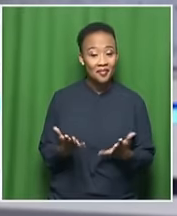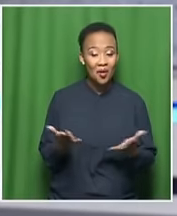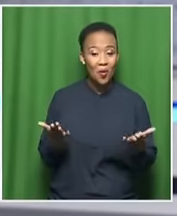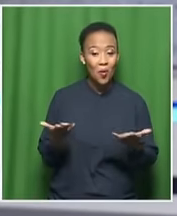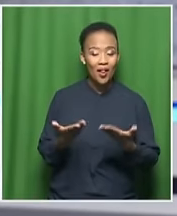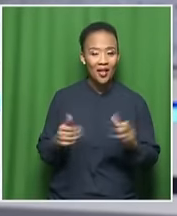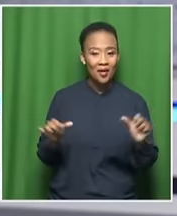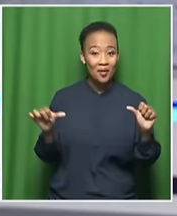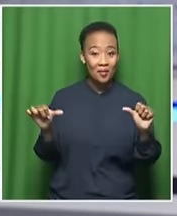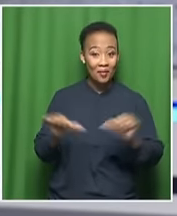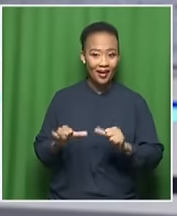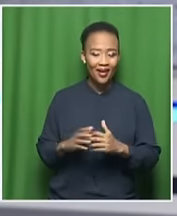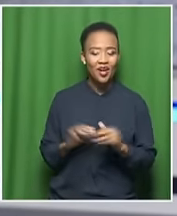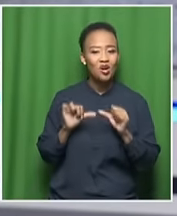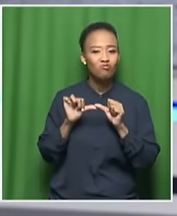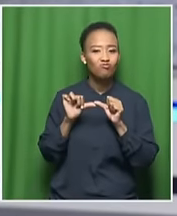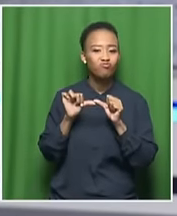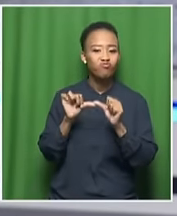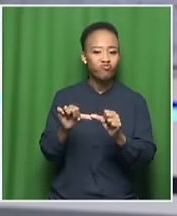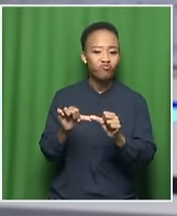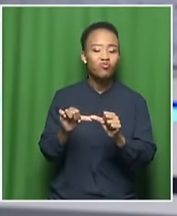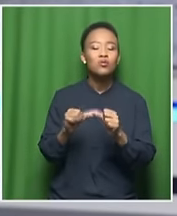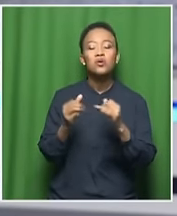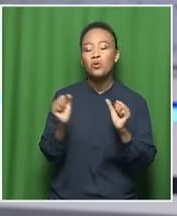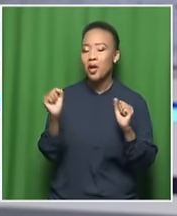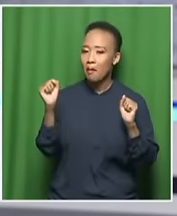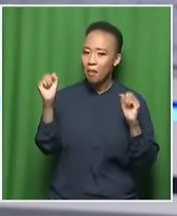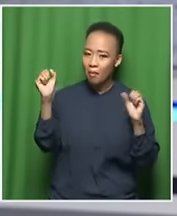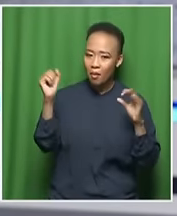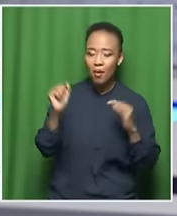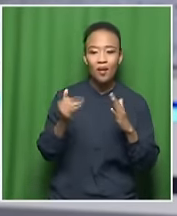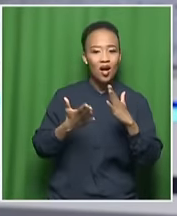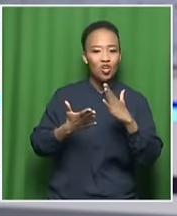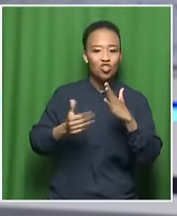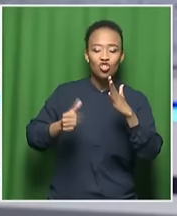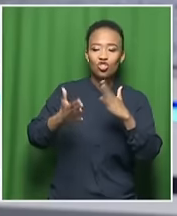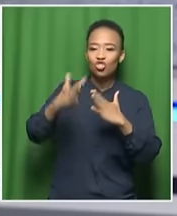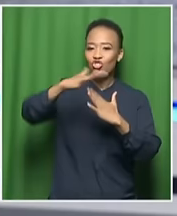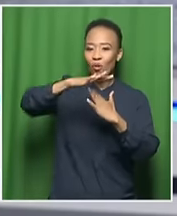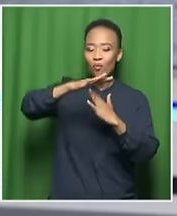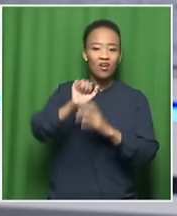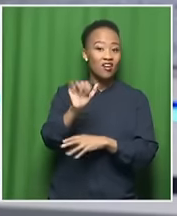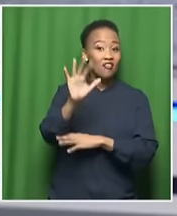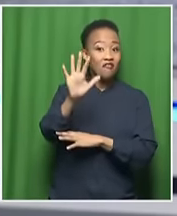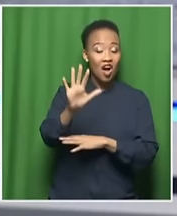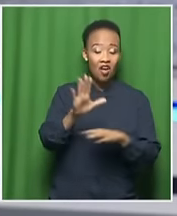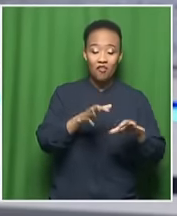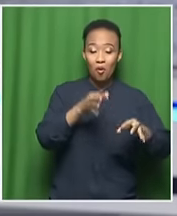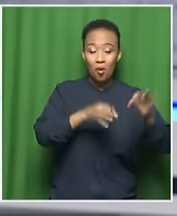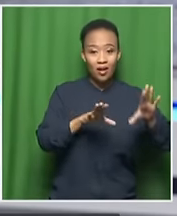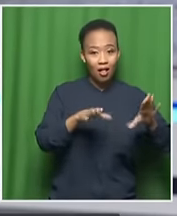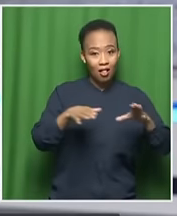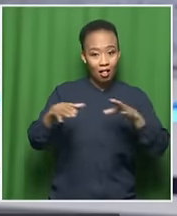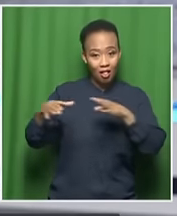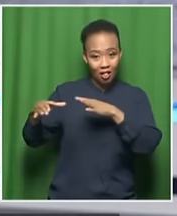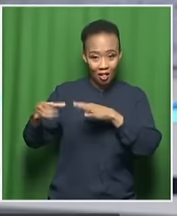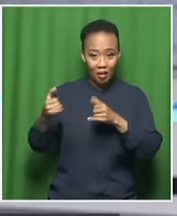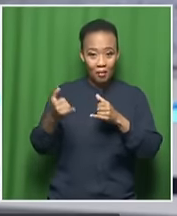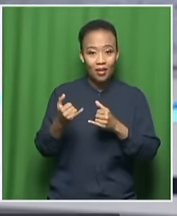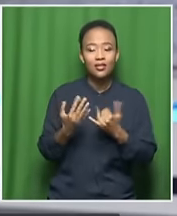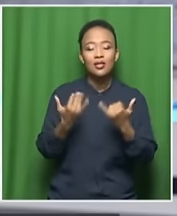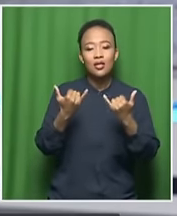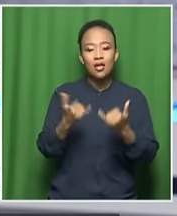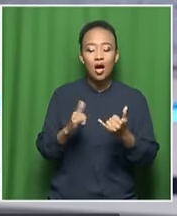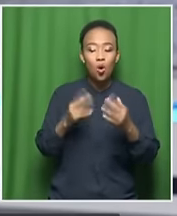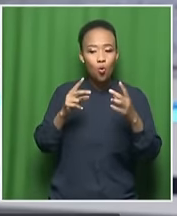And welcome back. So we continue in our series of speaking to the big five parties as per representation in Parliament and looking at their